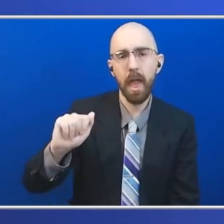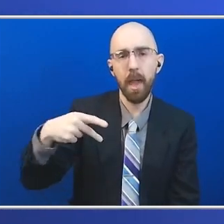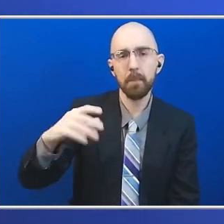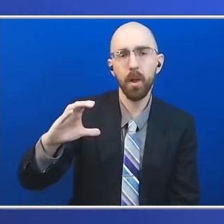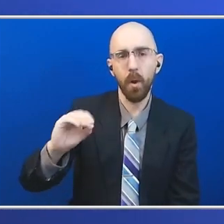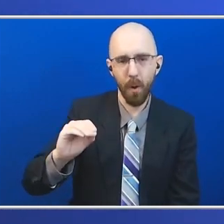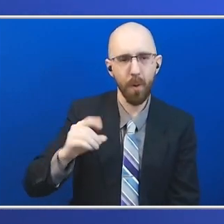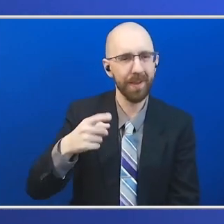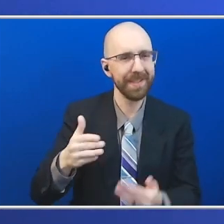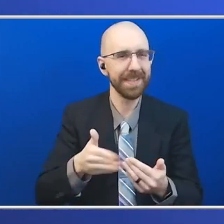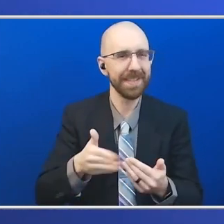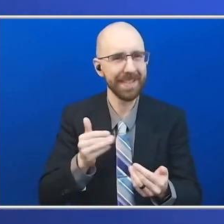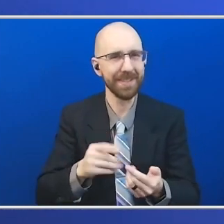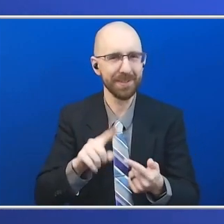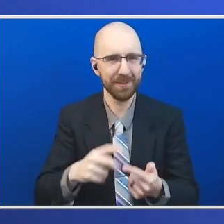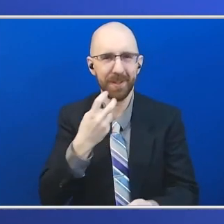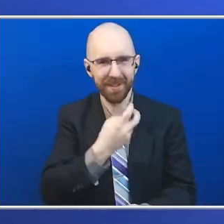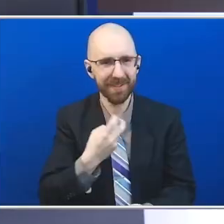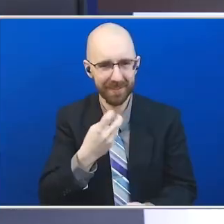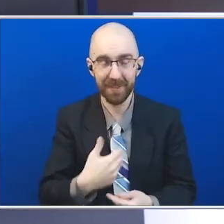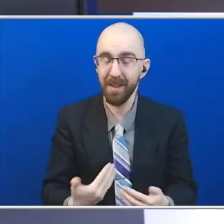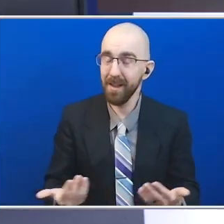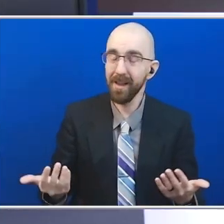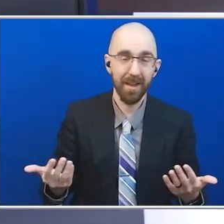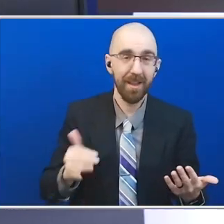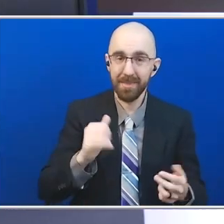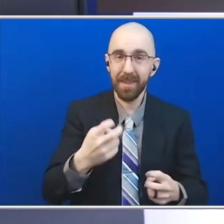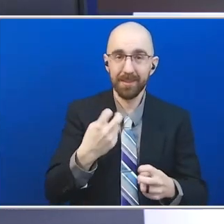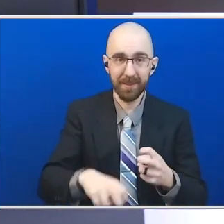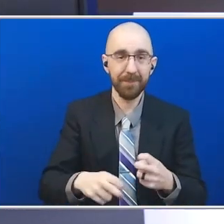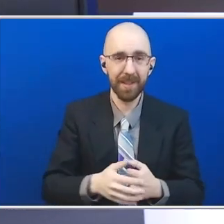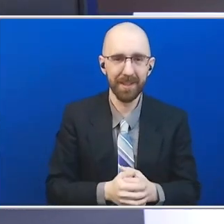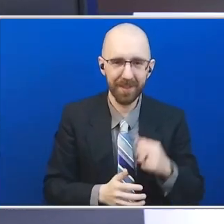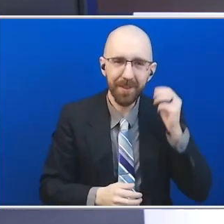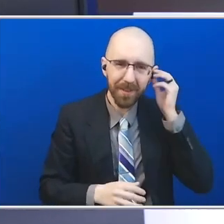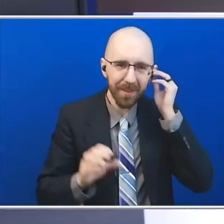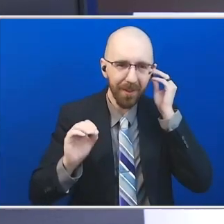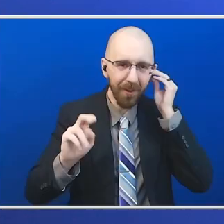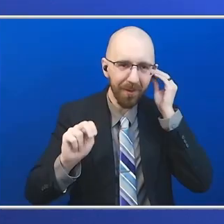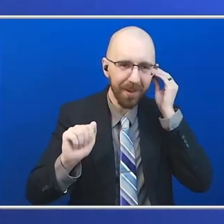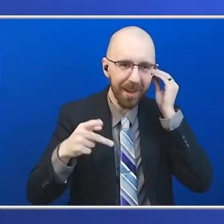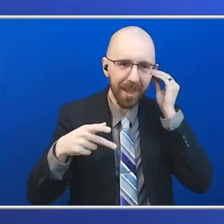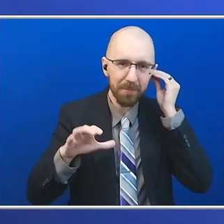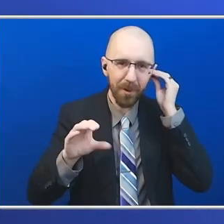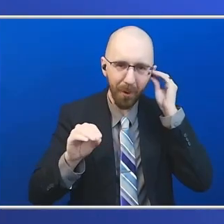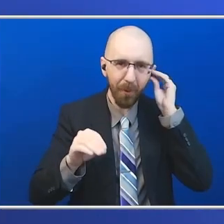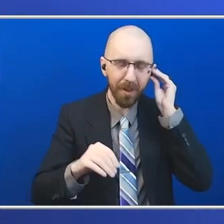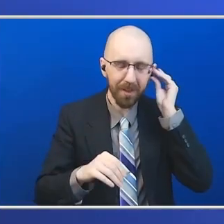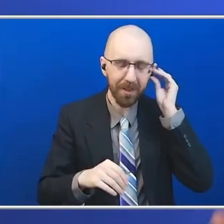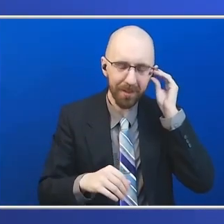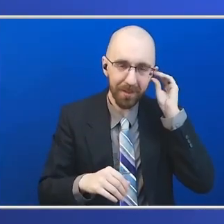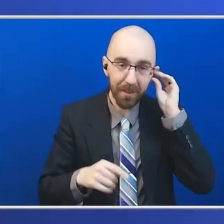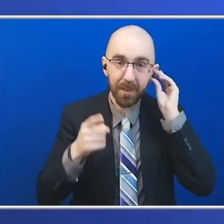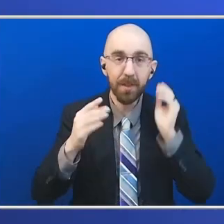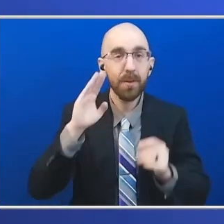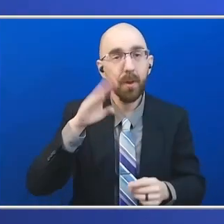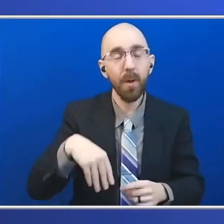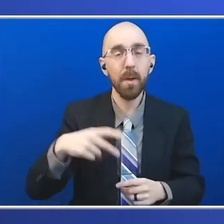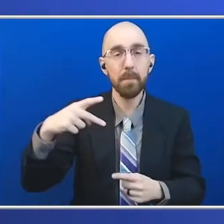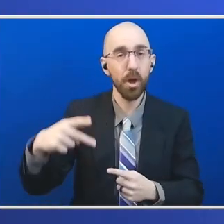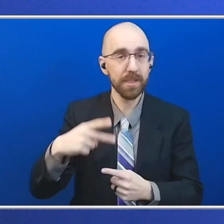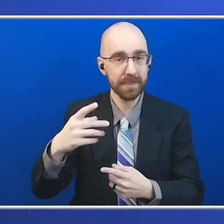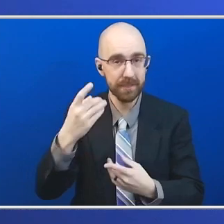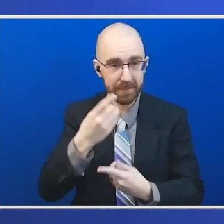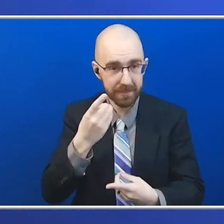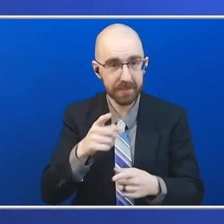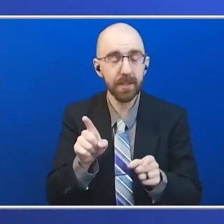tongue. Yeah, maybe. I don't know. That's a hard one. Go ahead. Onapgo. Gotcha. Yes. Onapgo. So as you know, in Parkinson's disease, as the